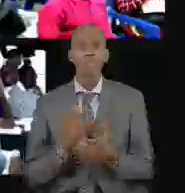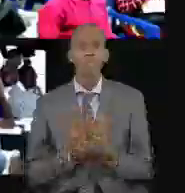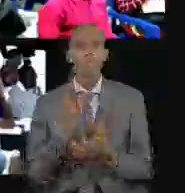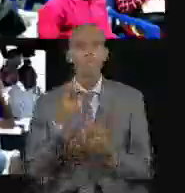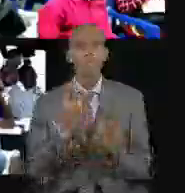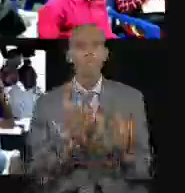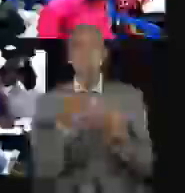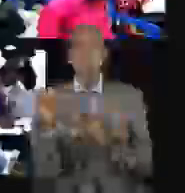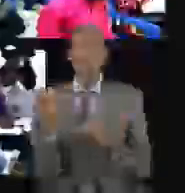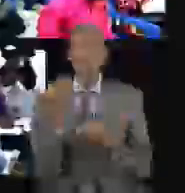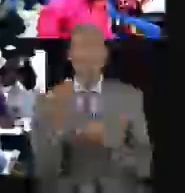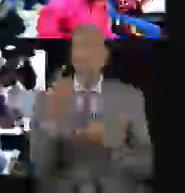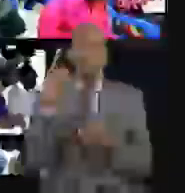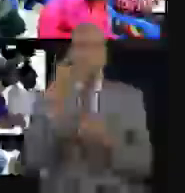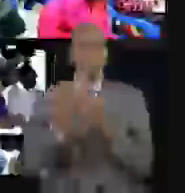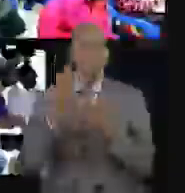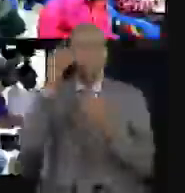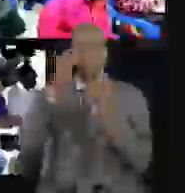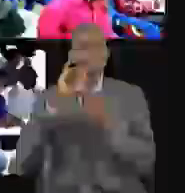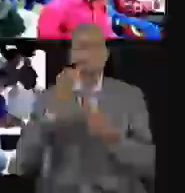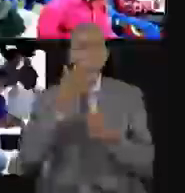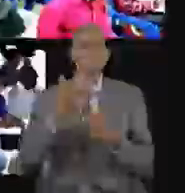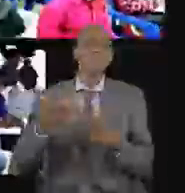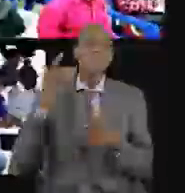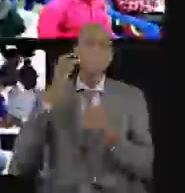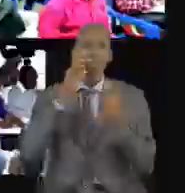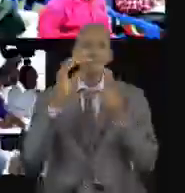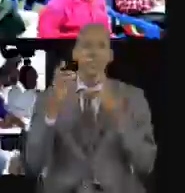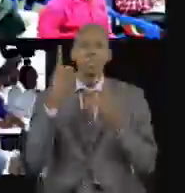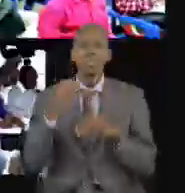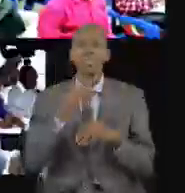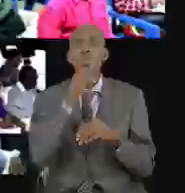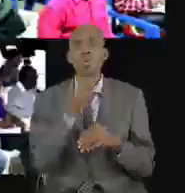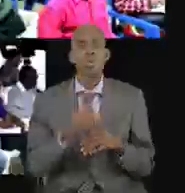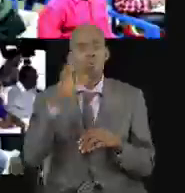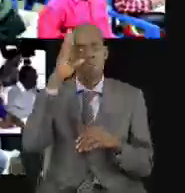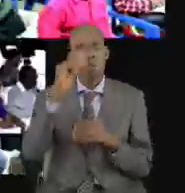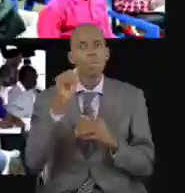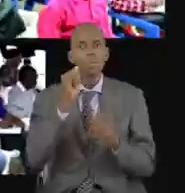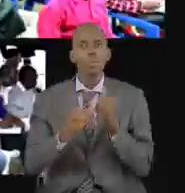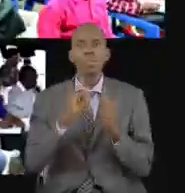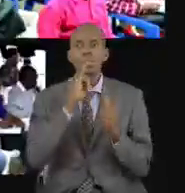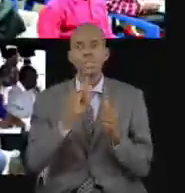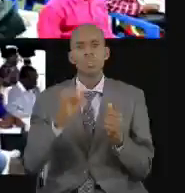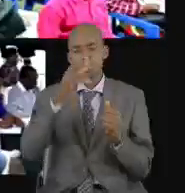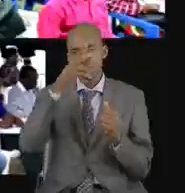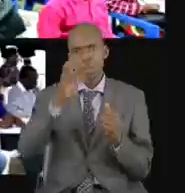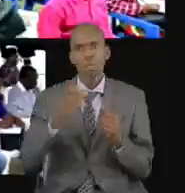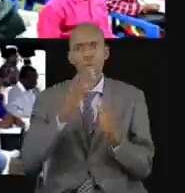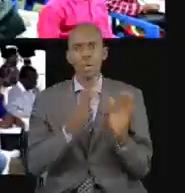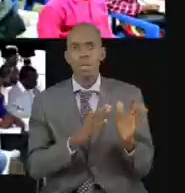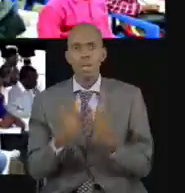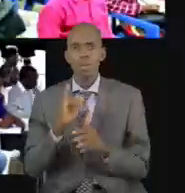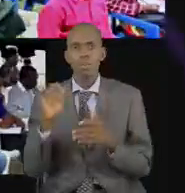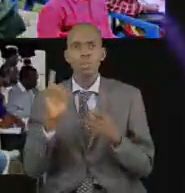concerning the former conversation the old man, which is corrupt according to the deceitful